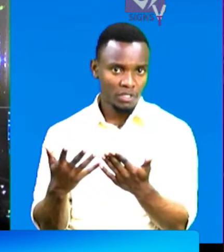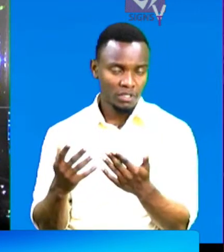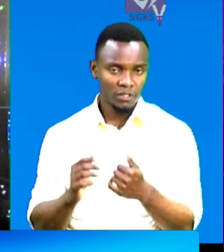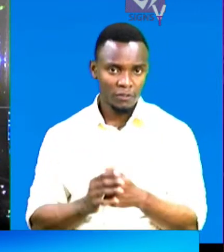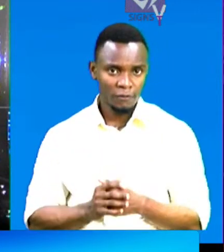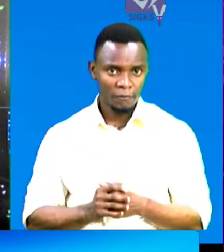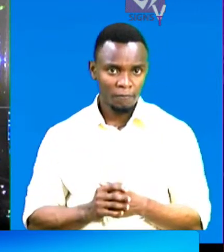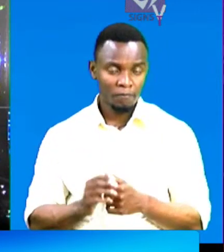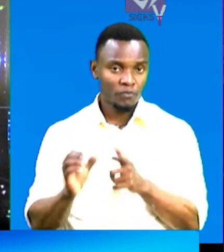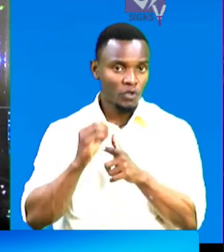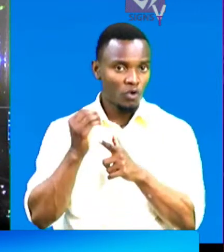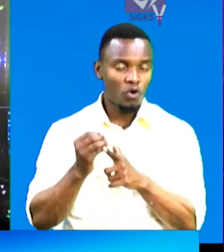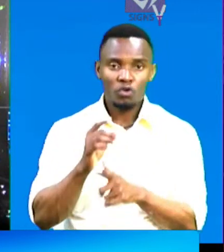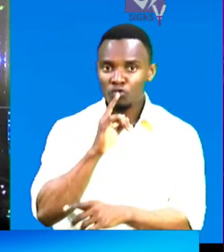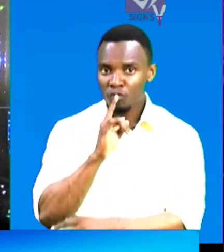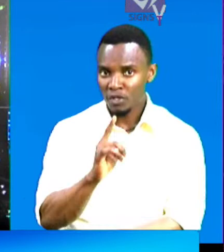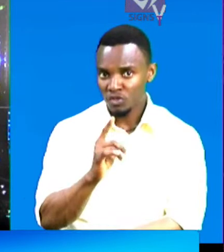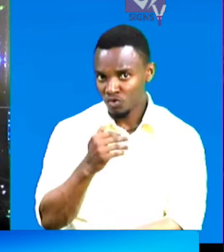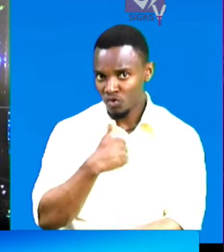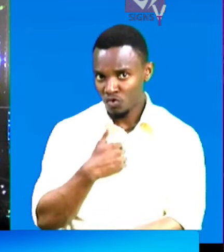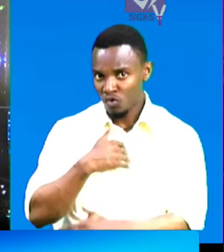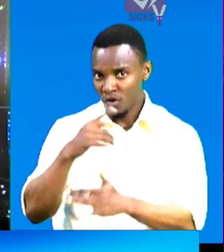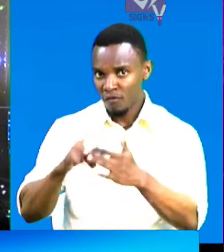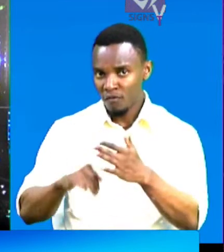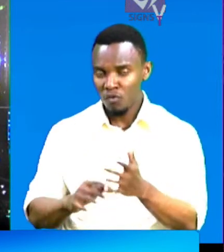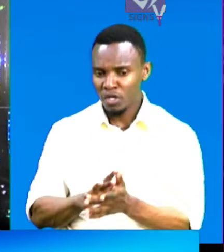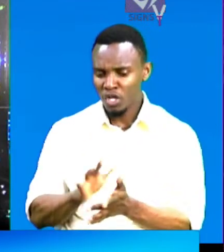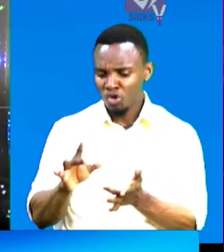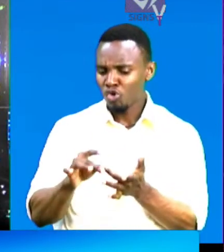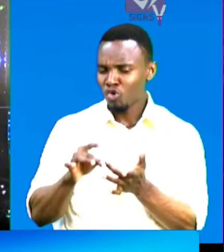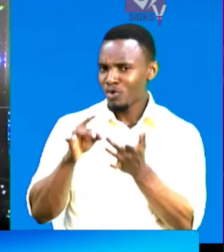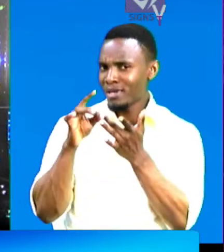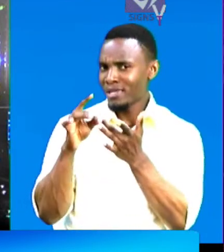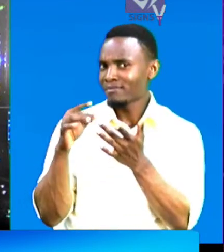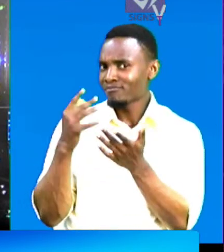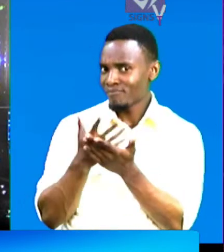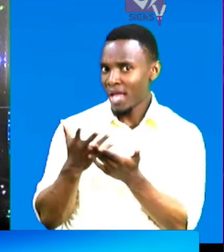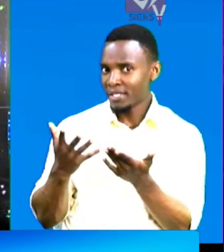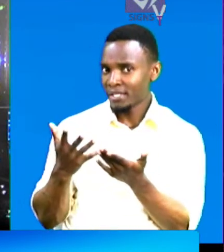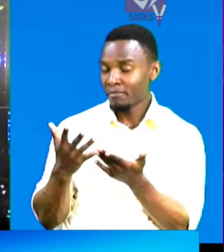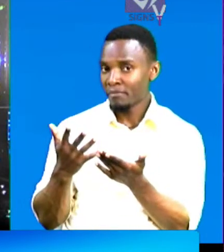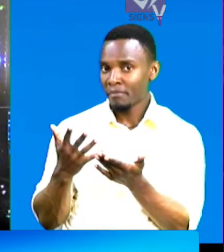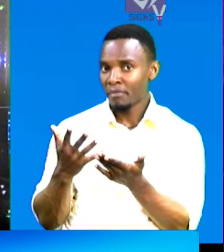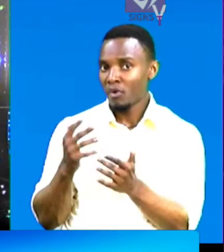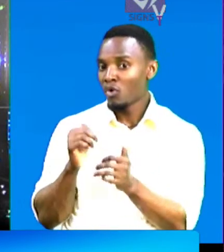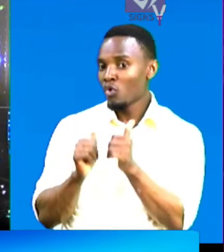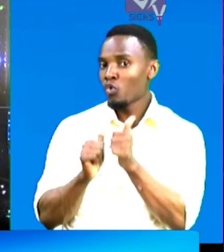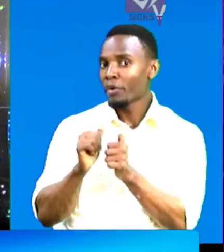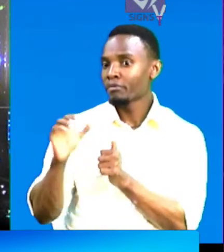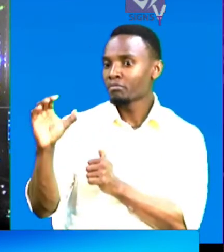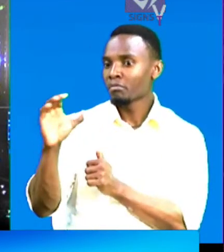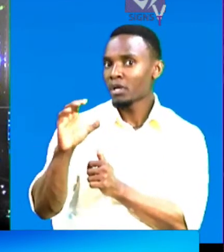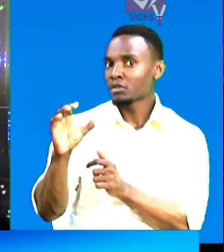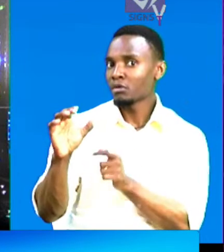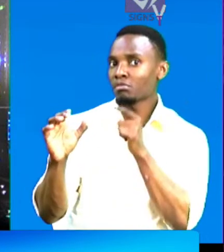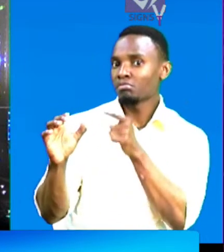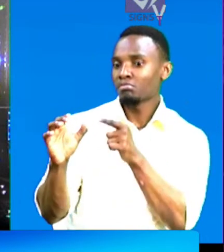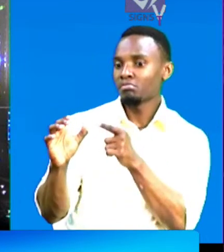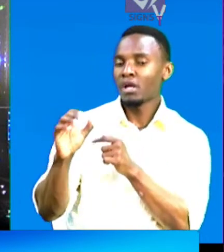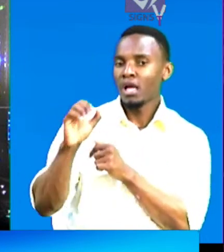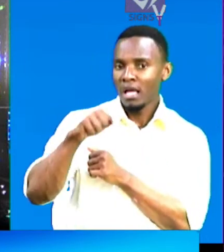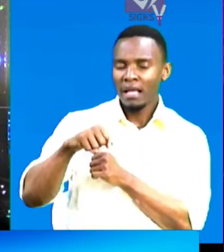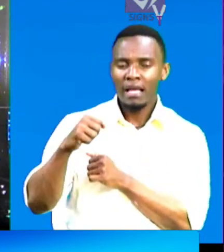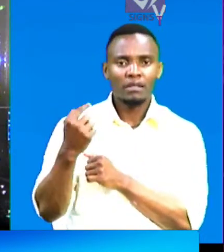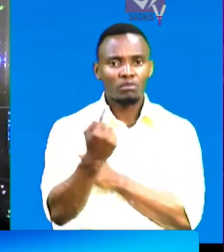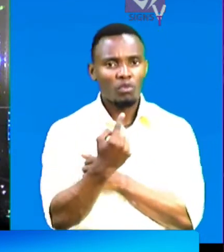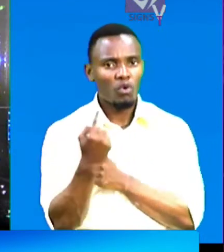or you make sure you have a unique item that this customer can only